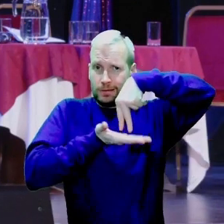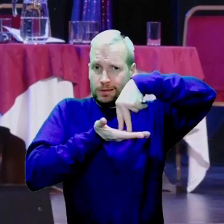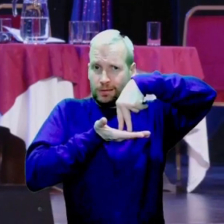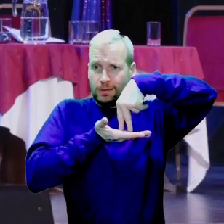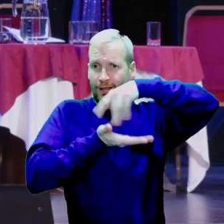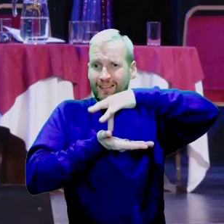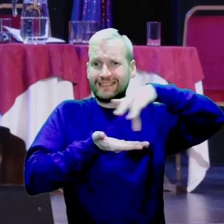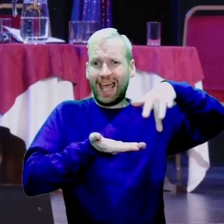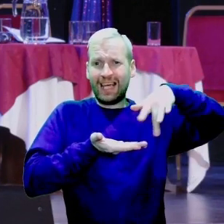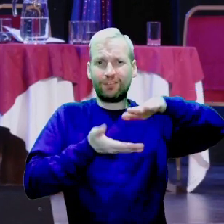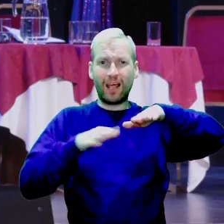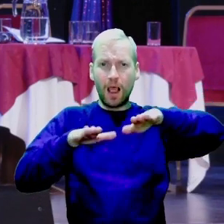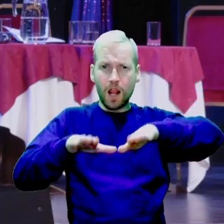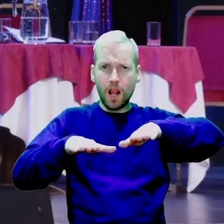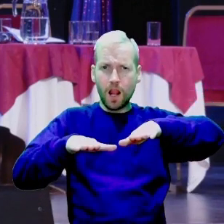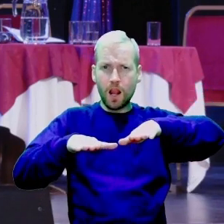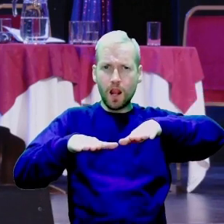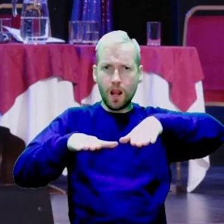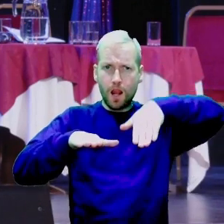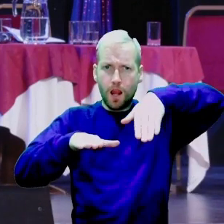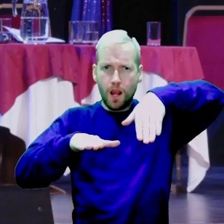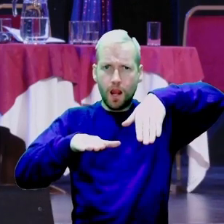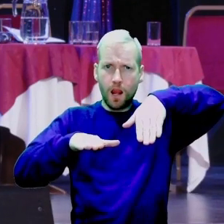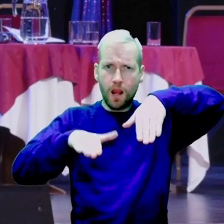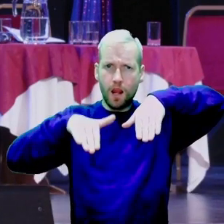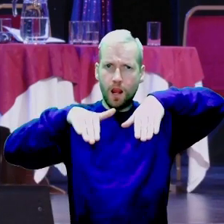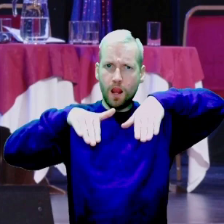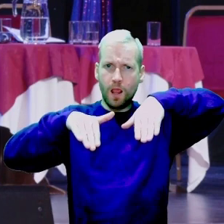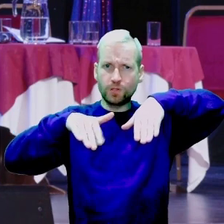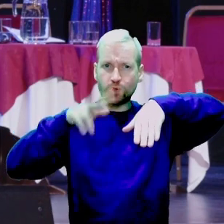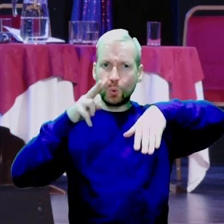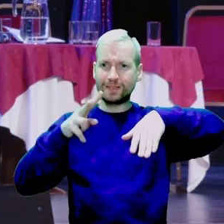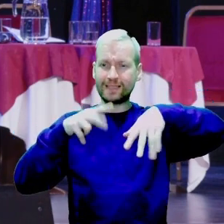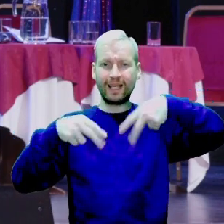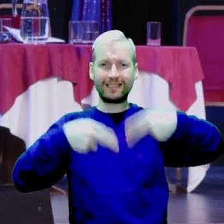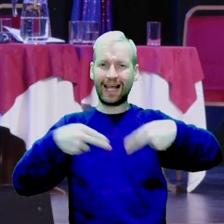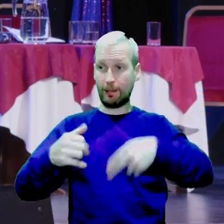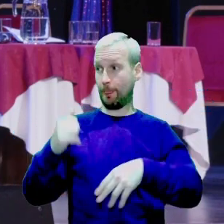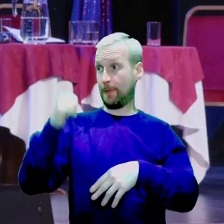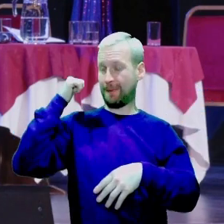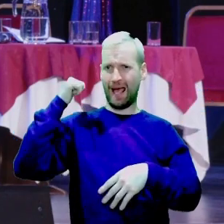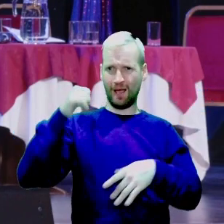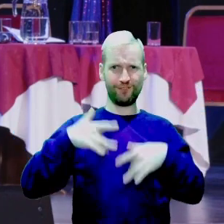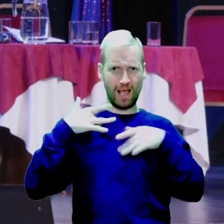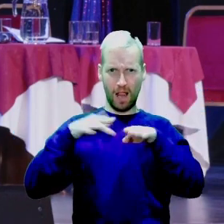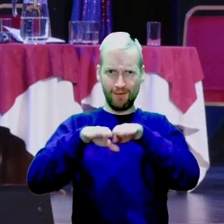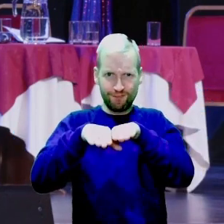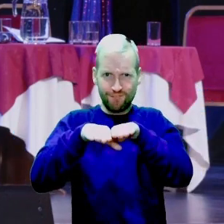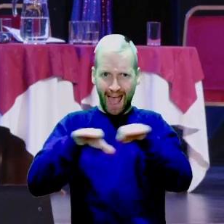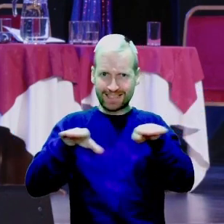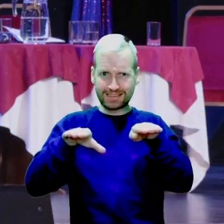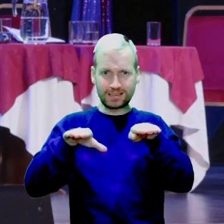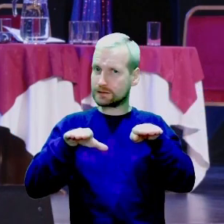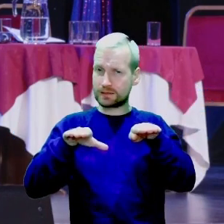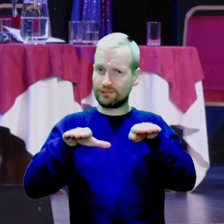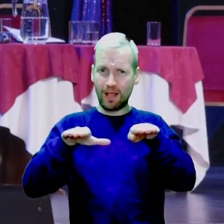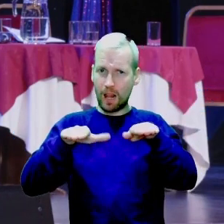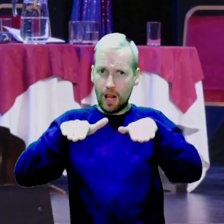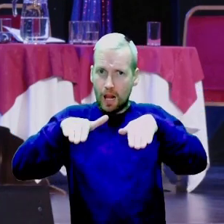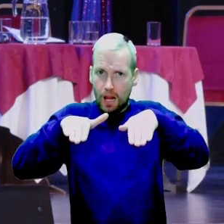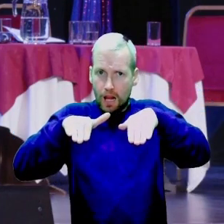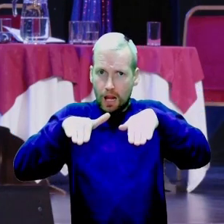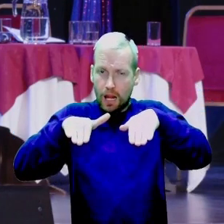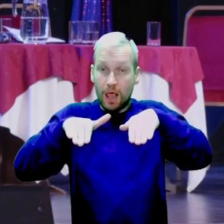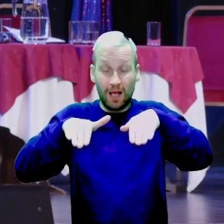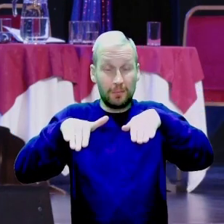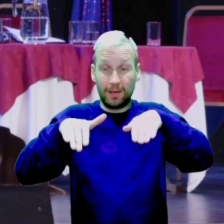stage is actually on a very slight slope so that you can see the chorus line at the back without having to look over the top of the people in front. And there is no